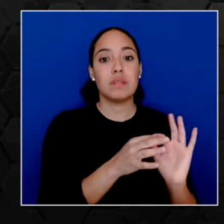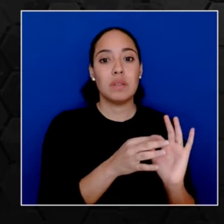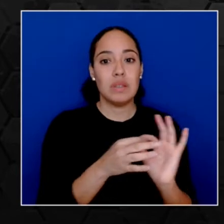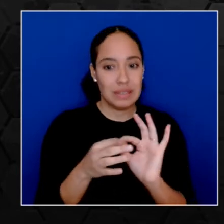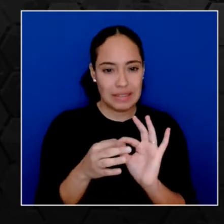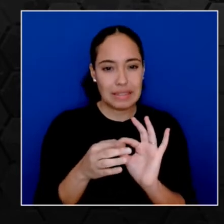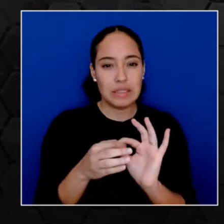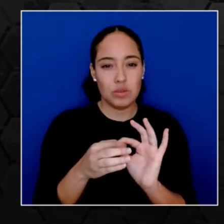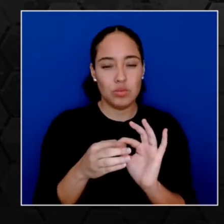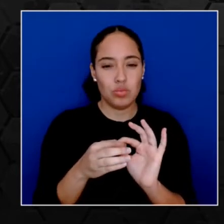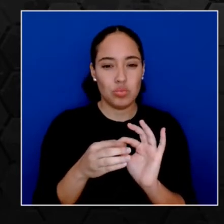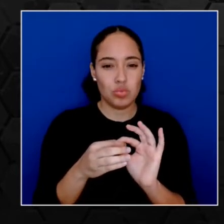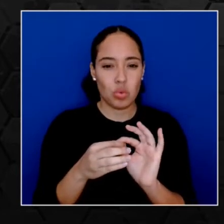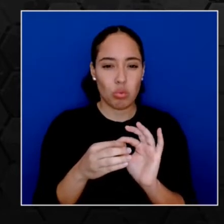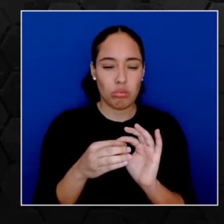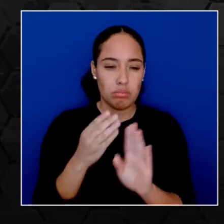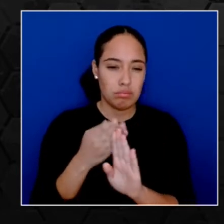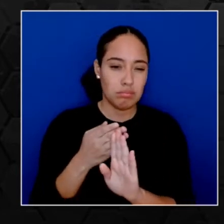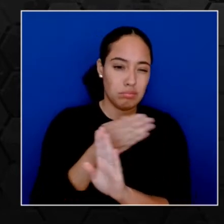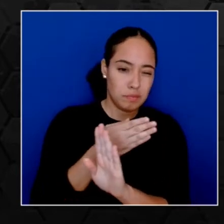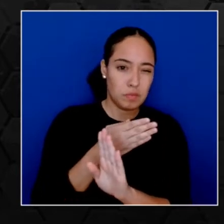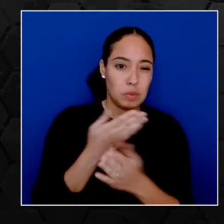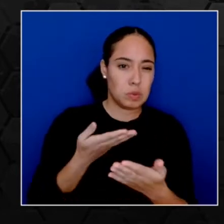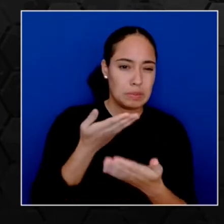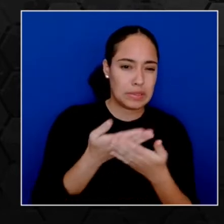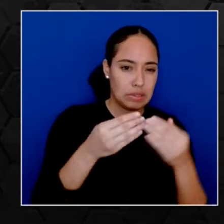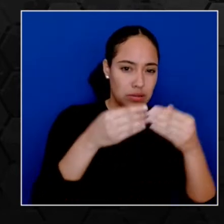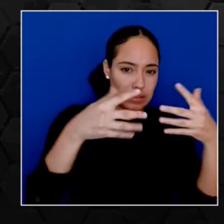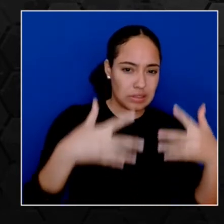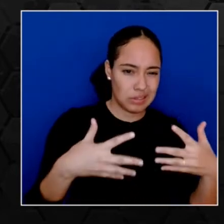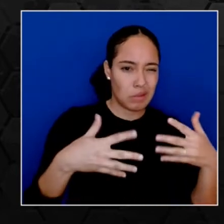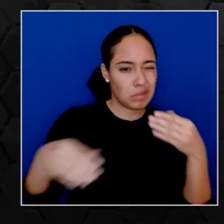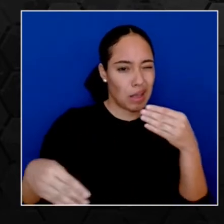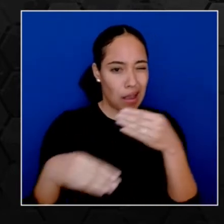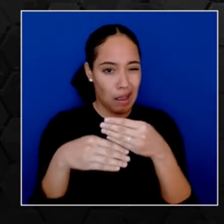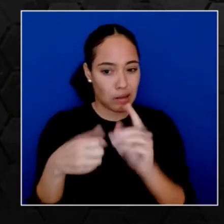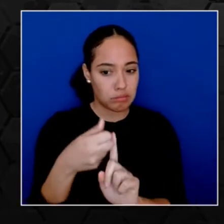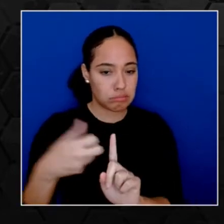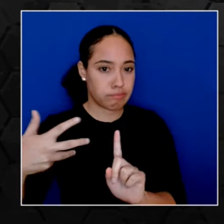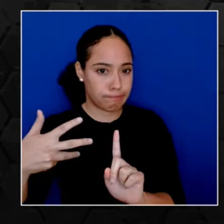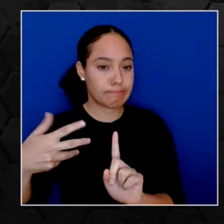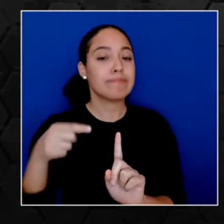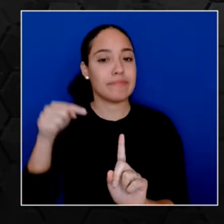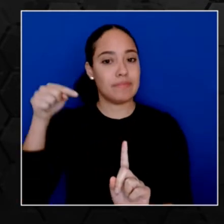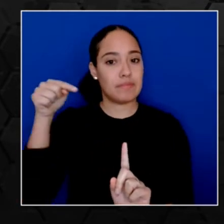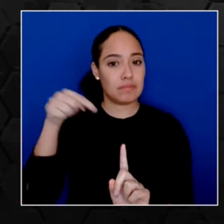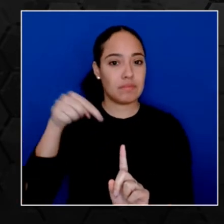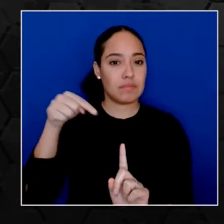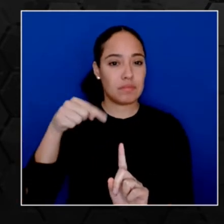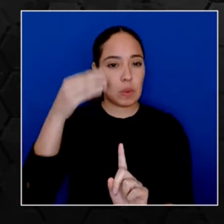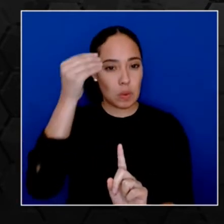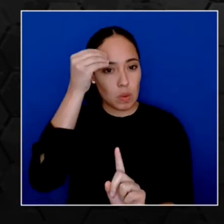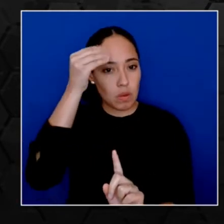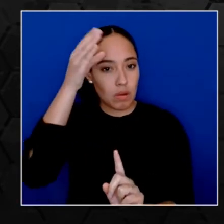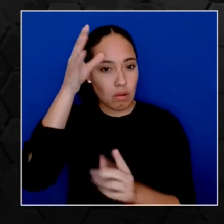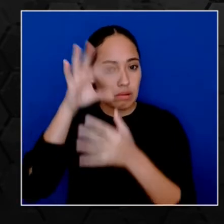added to the like before base system, which is like the filter. So like so the filter in a sense like on the right side you can see